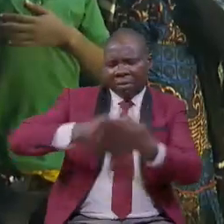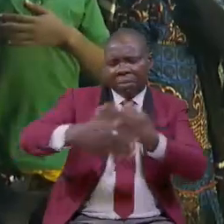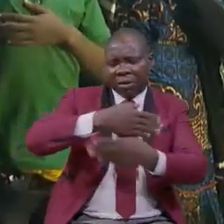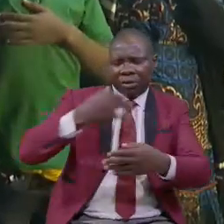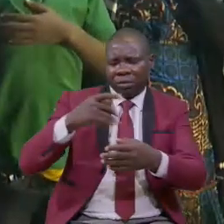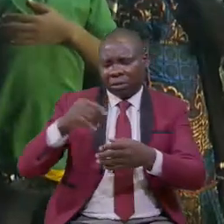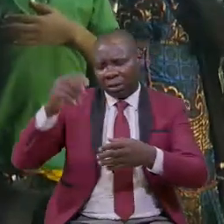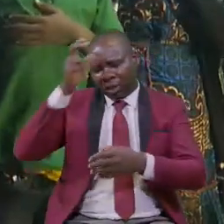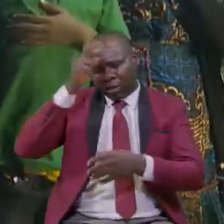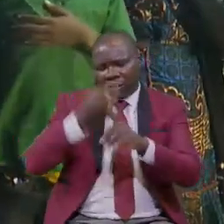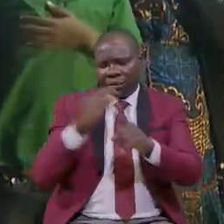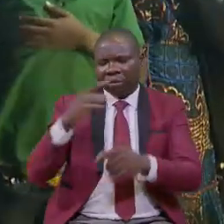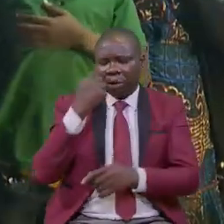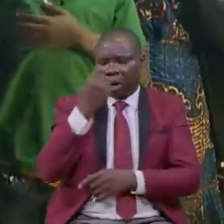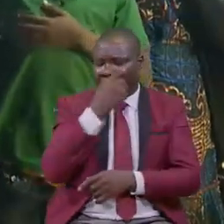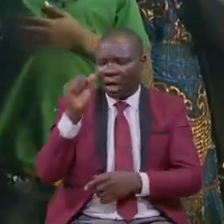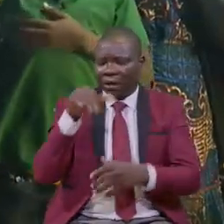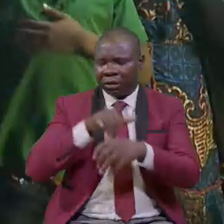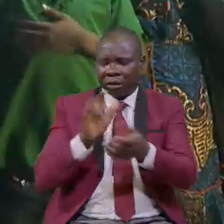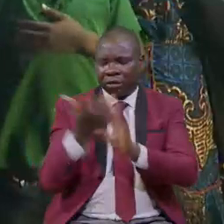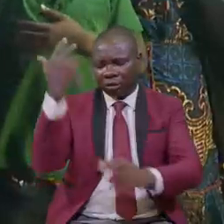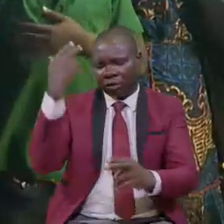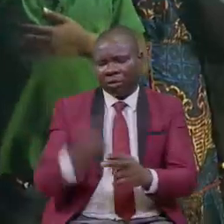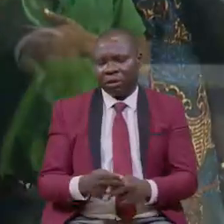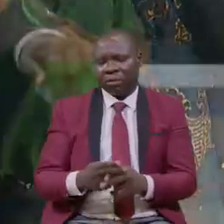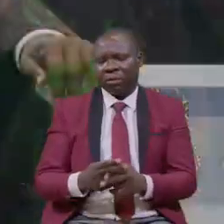your eyes in Jesus' name.